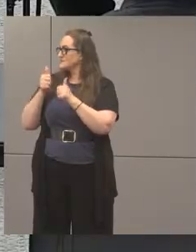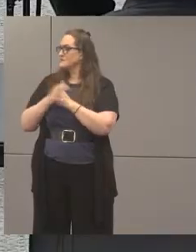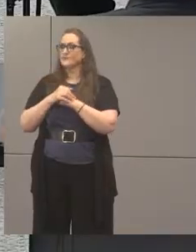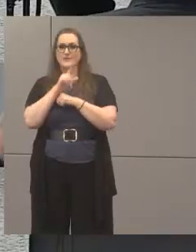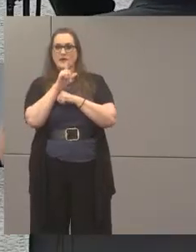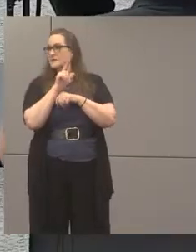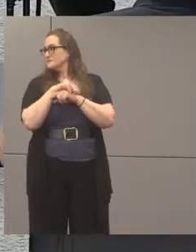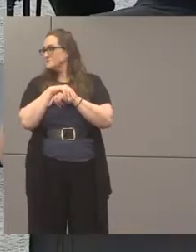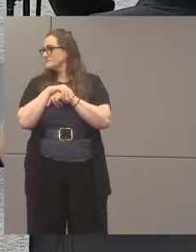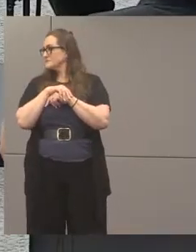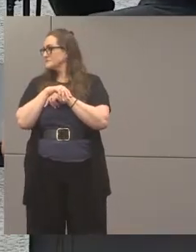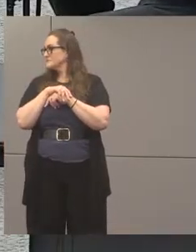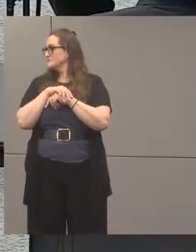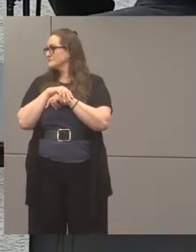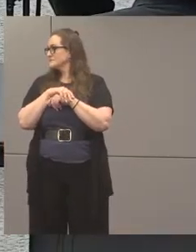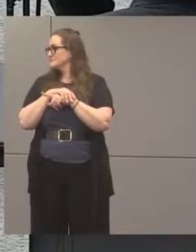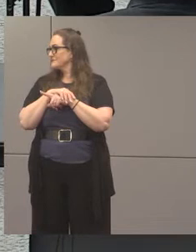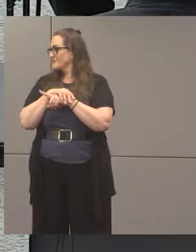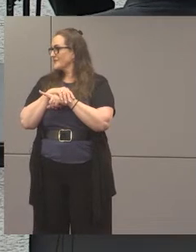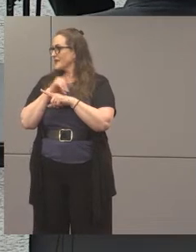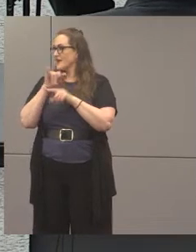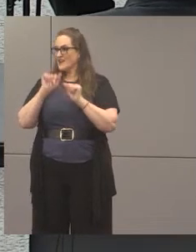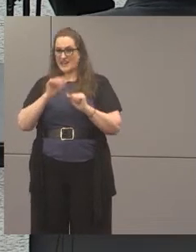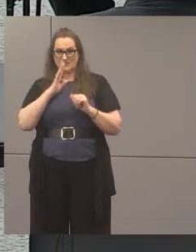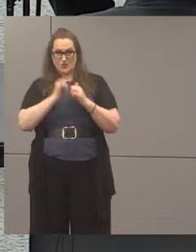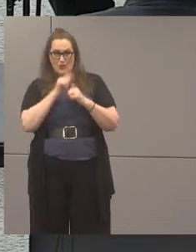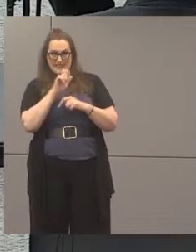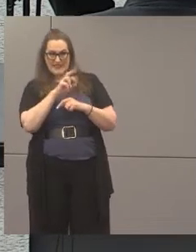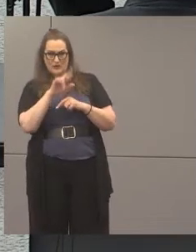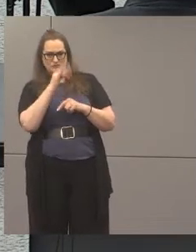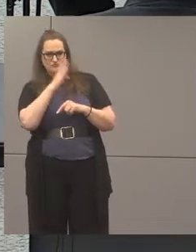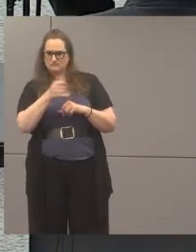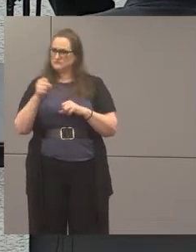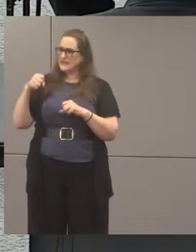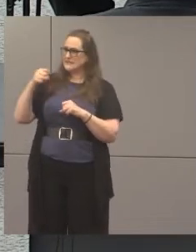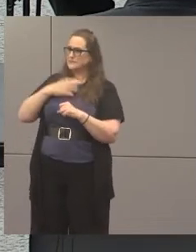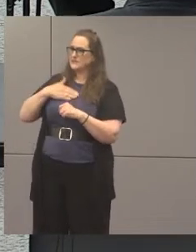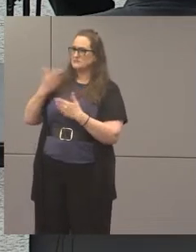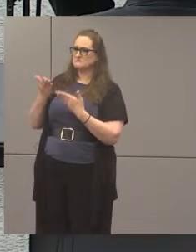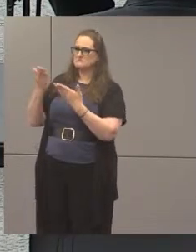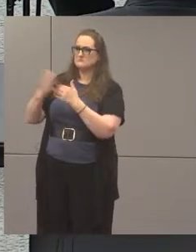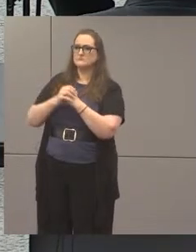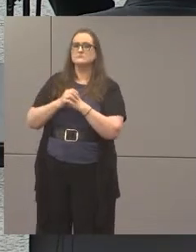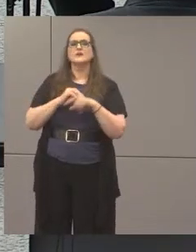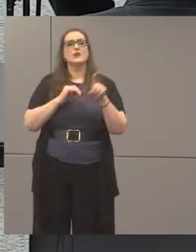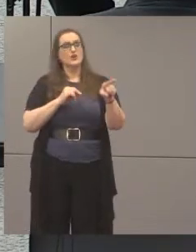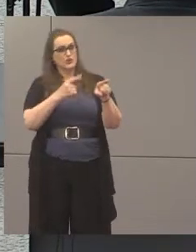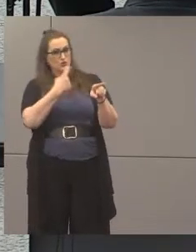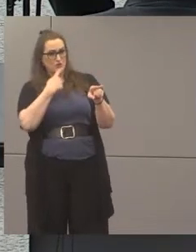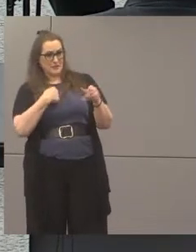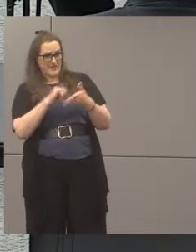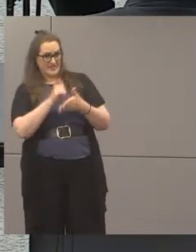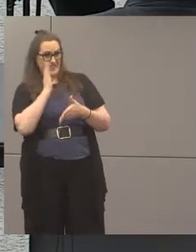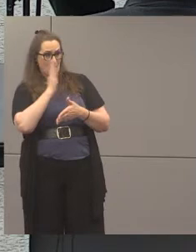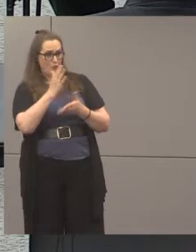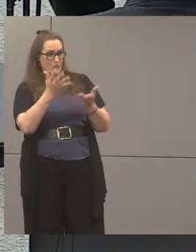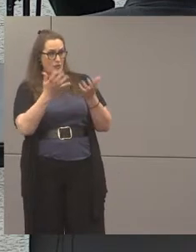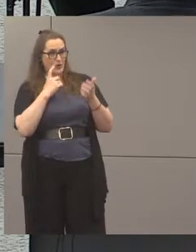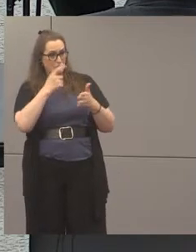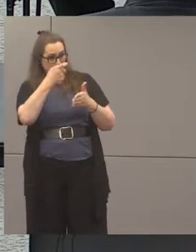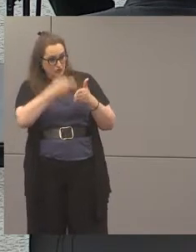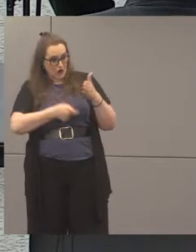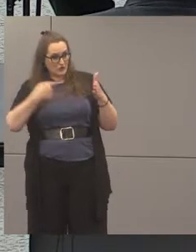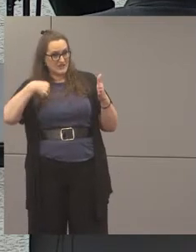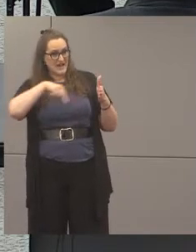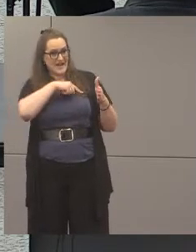Larry, Mr. Chair, may I speak with Larry directly? Yes, please, ask the question. So you're telling me that they want to charge